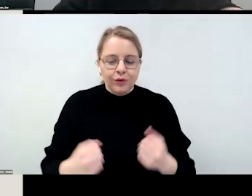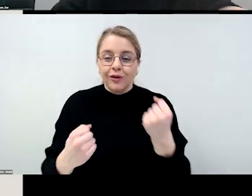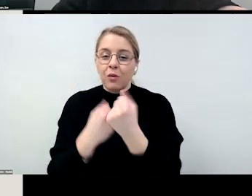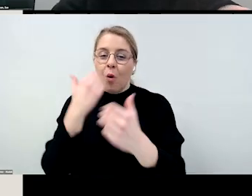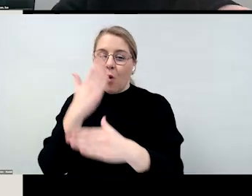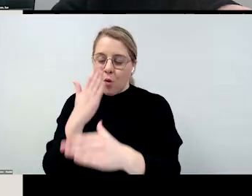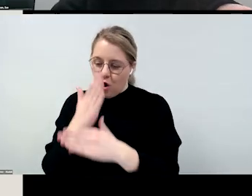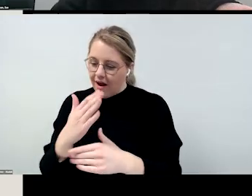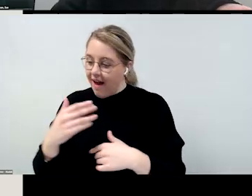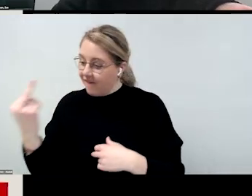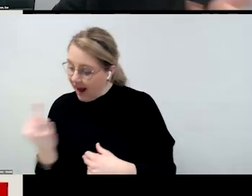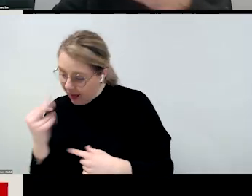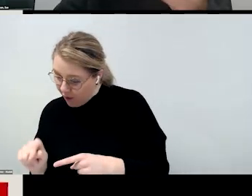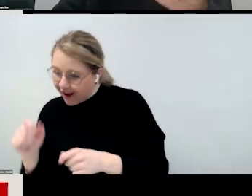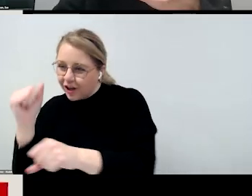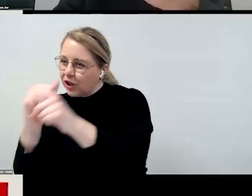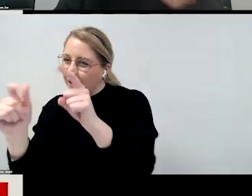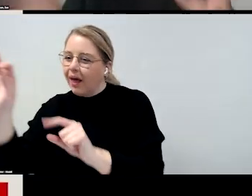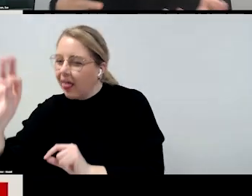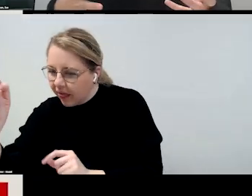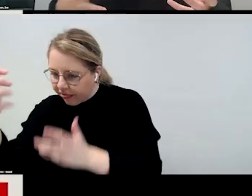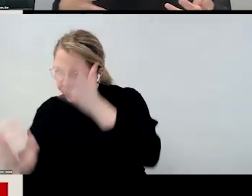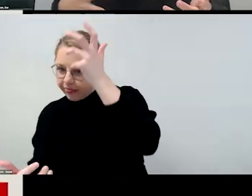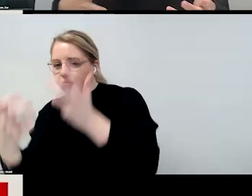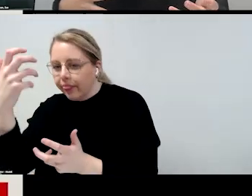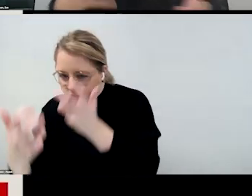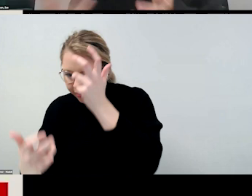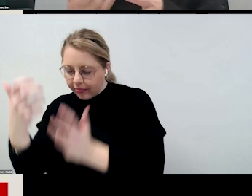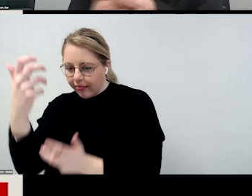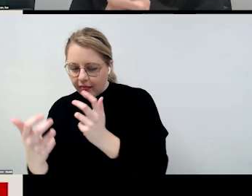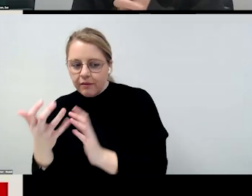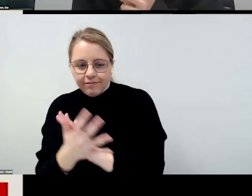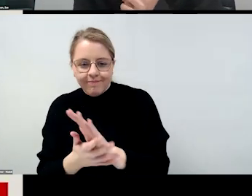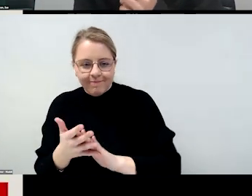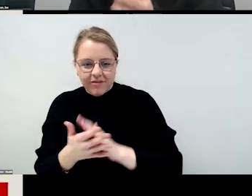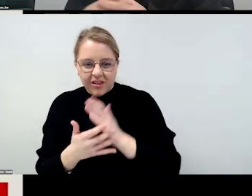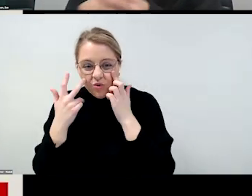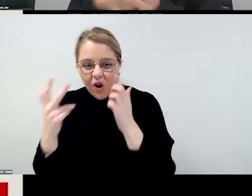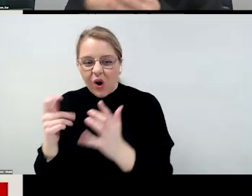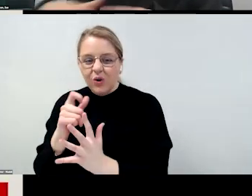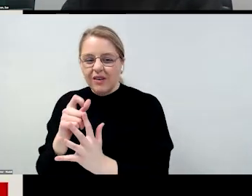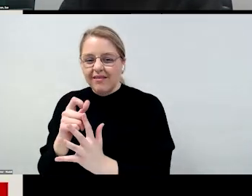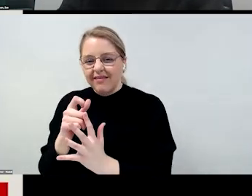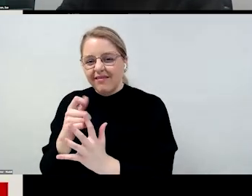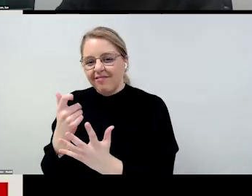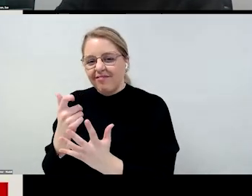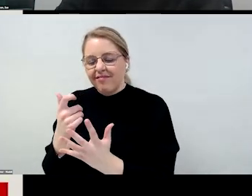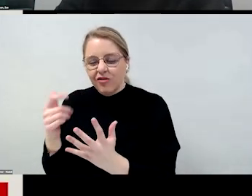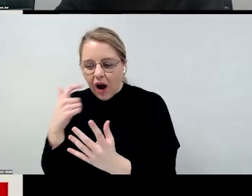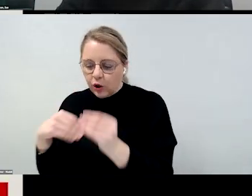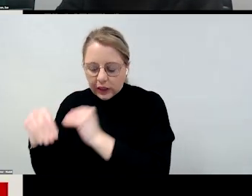with the GP appointments, and this reflects the difficulties in the disability sector with support staff